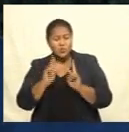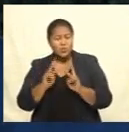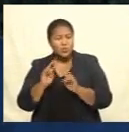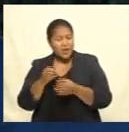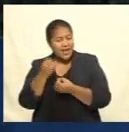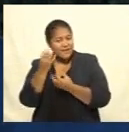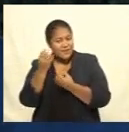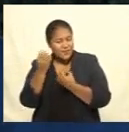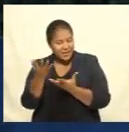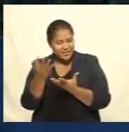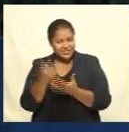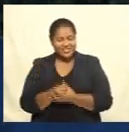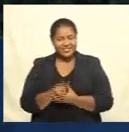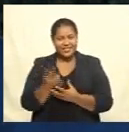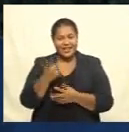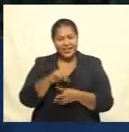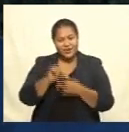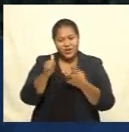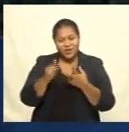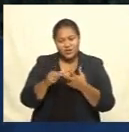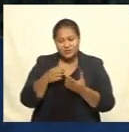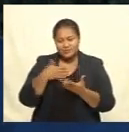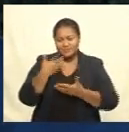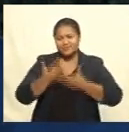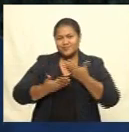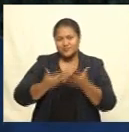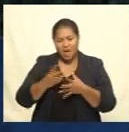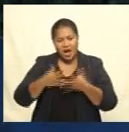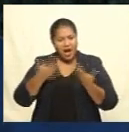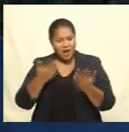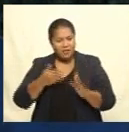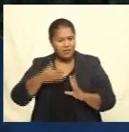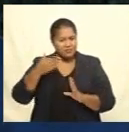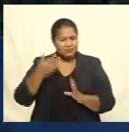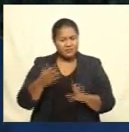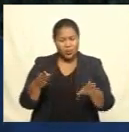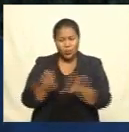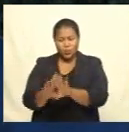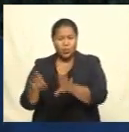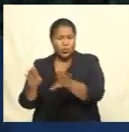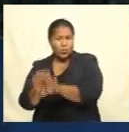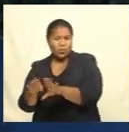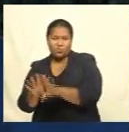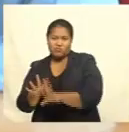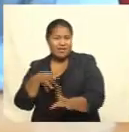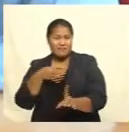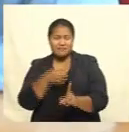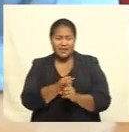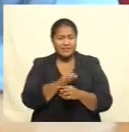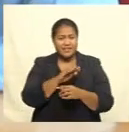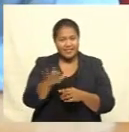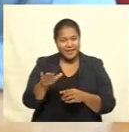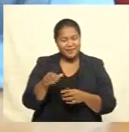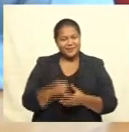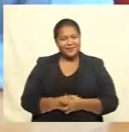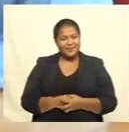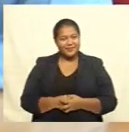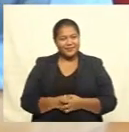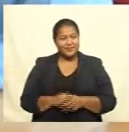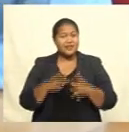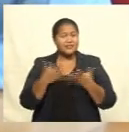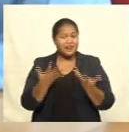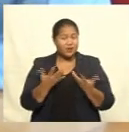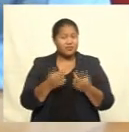and also to describe how the lockdown is impacting them right now. Rawalai says